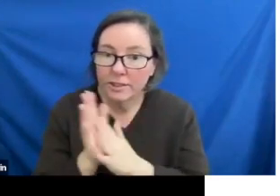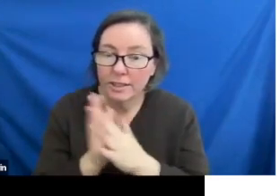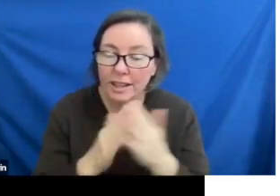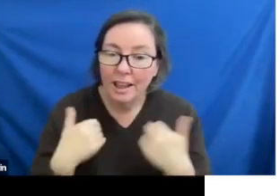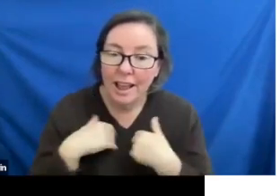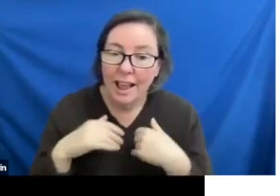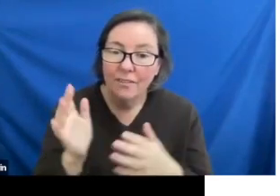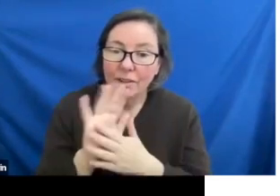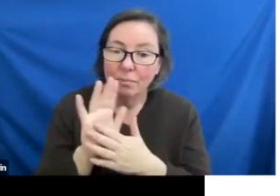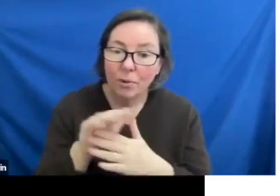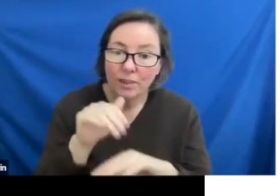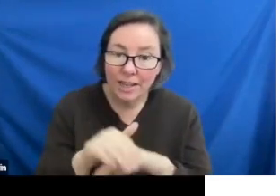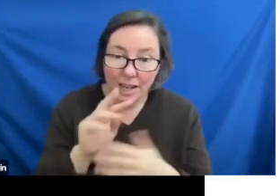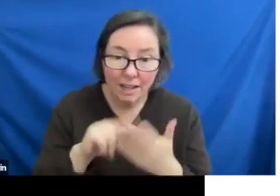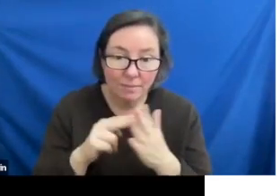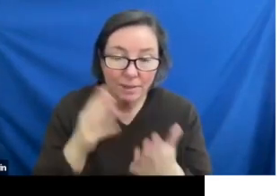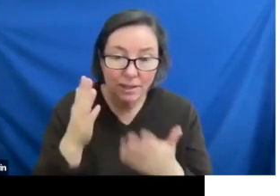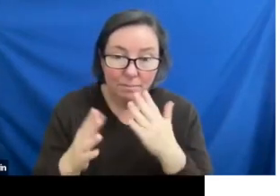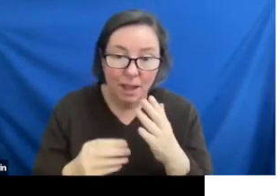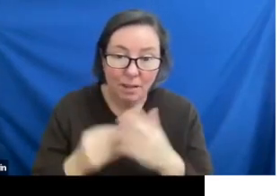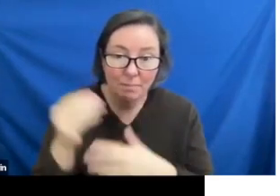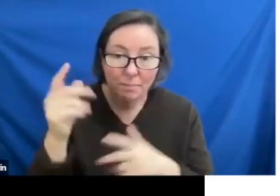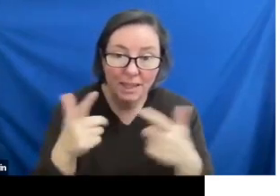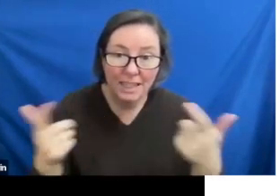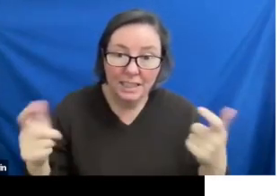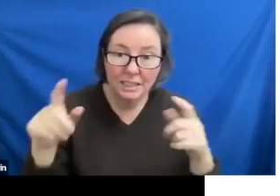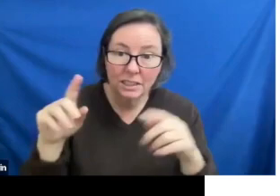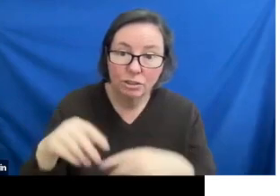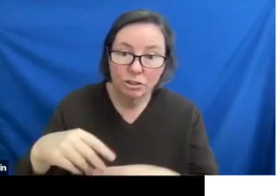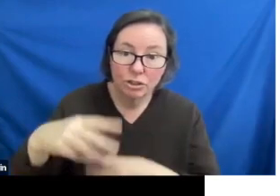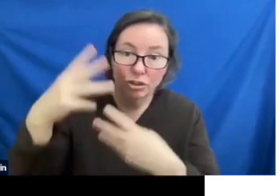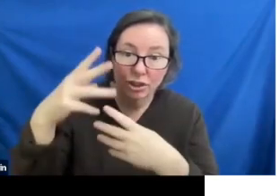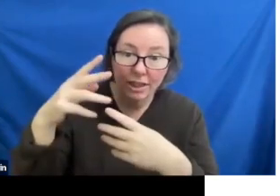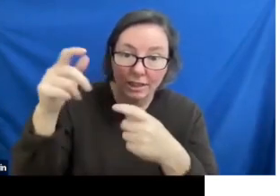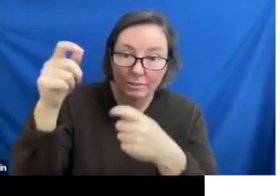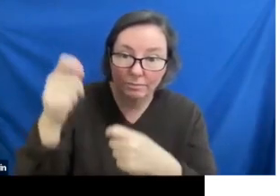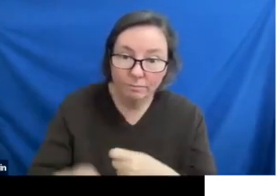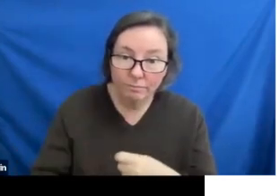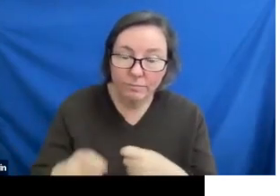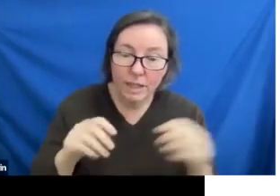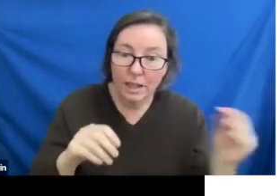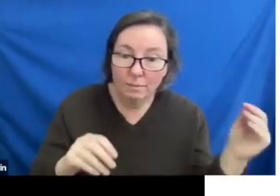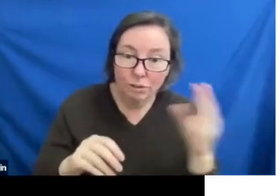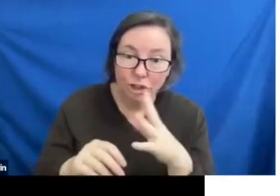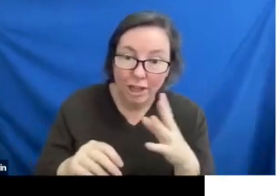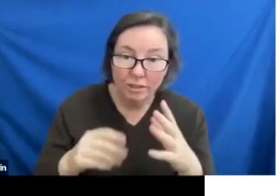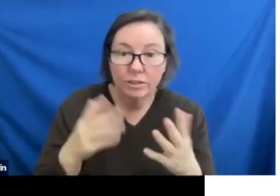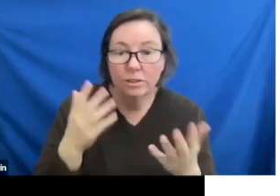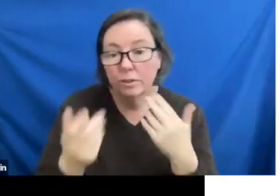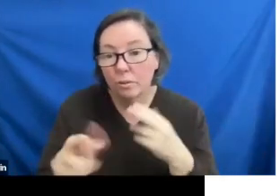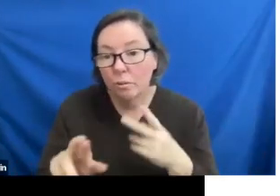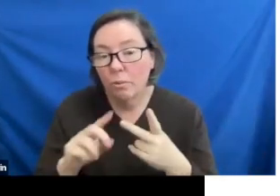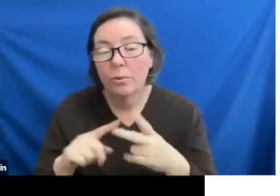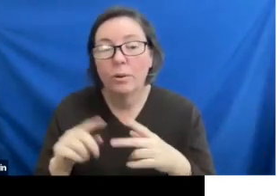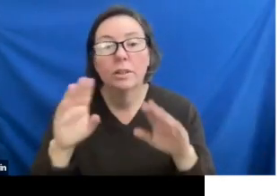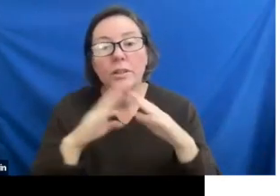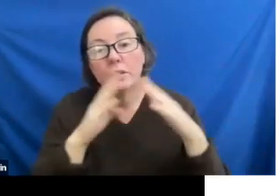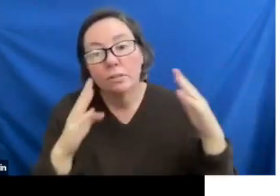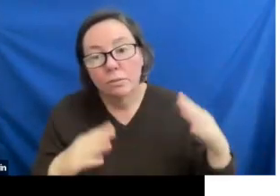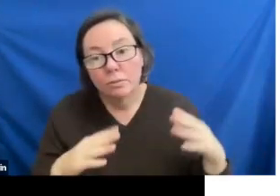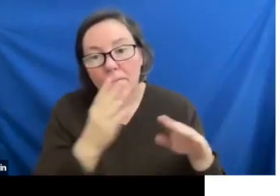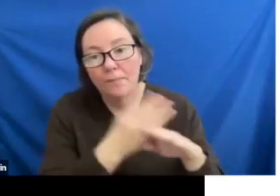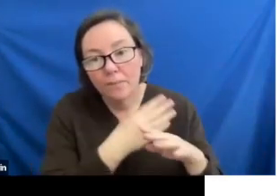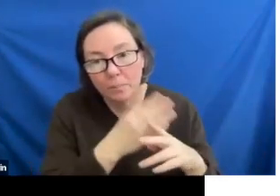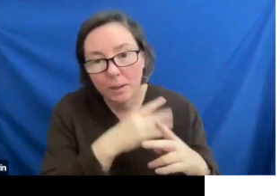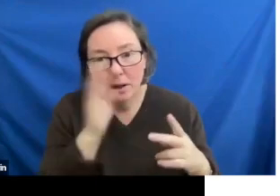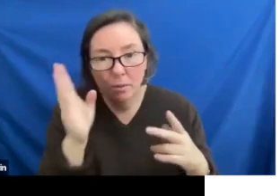large screen and a projector to show movies. The roof repair and the solar will happen. There were